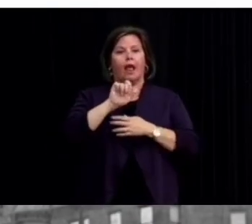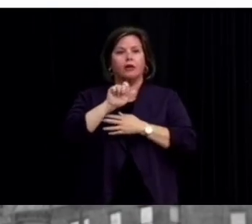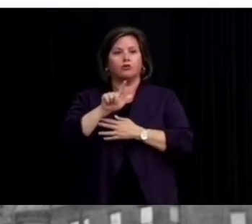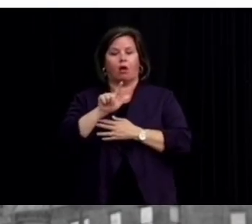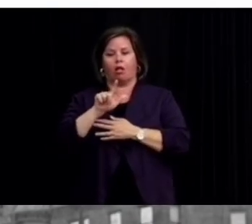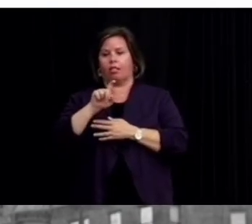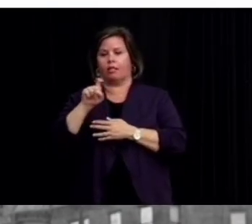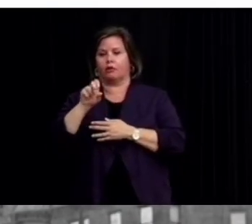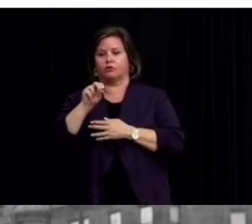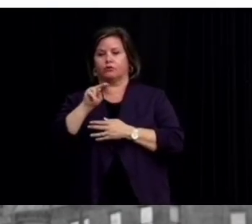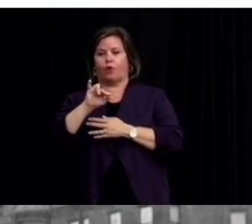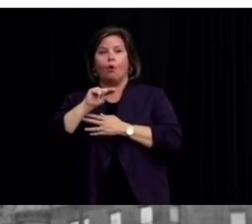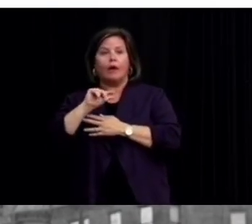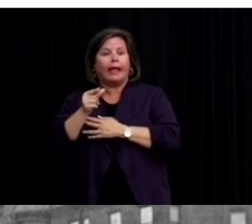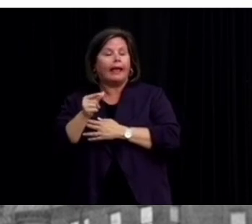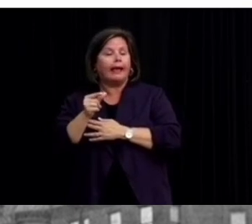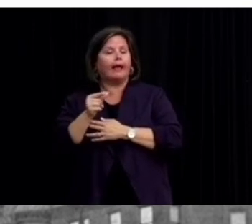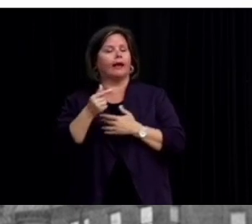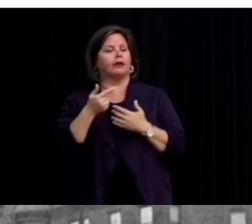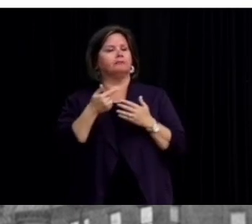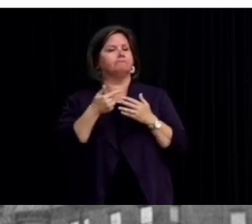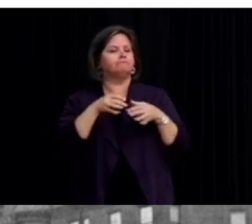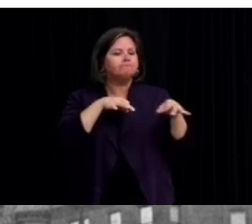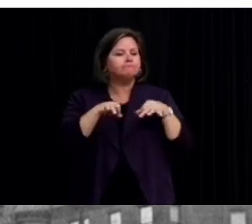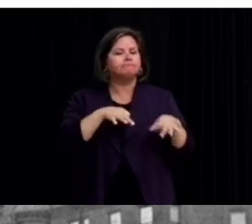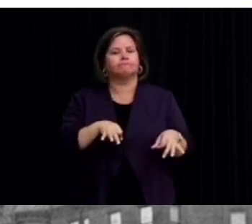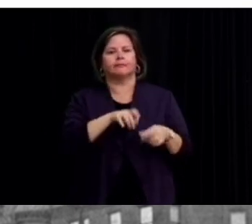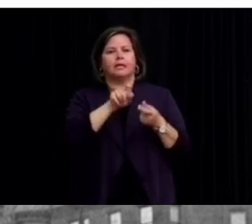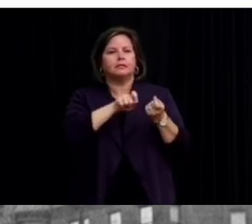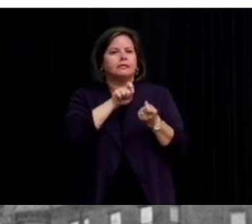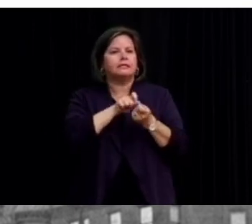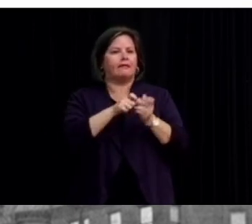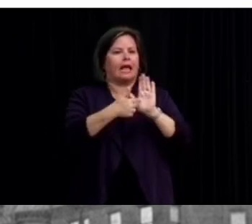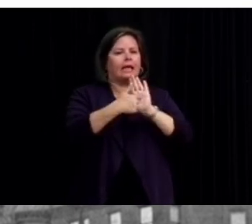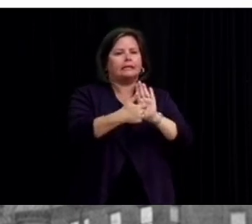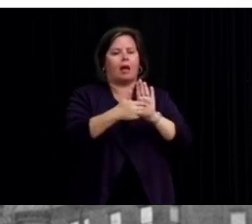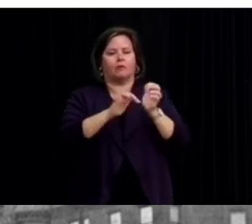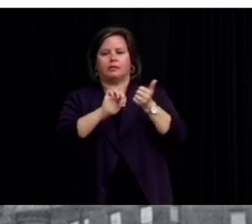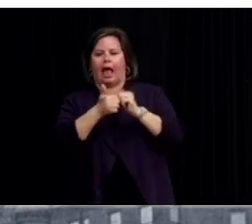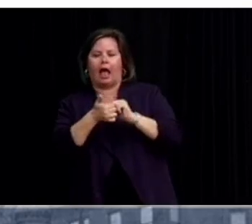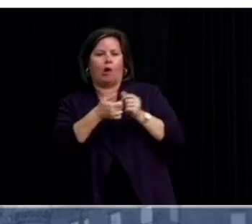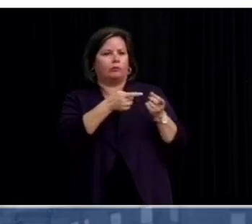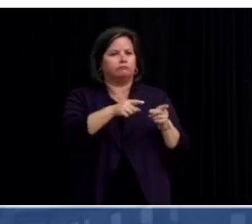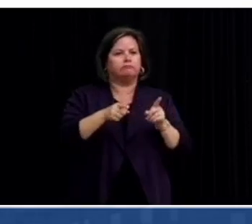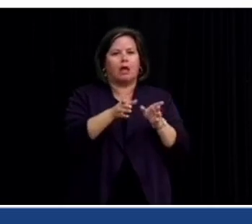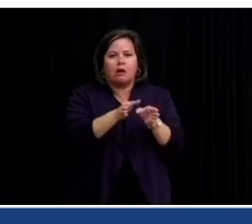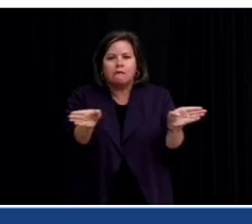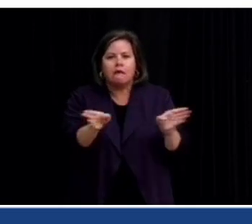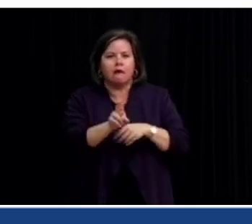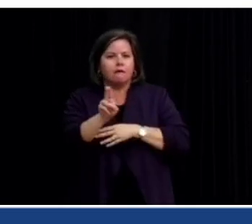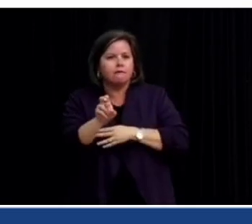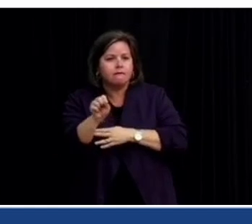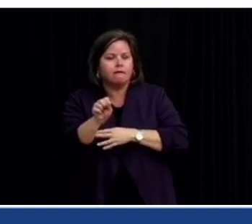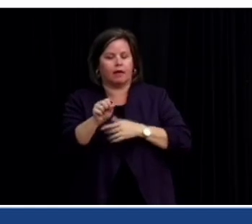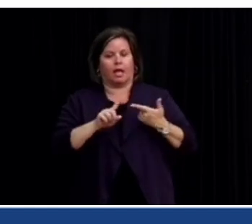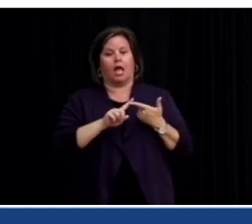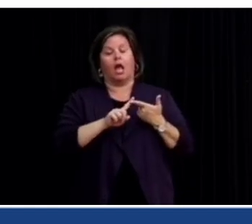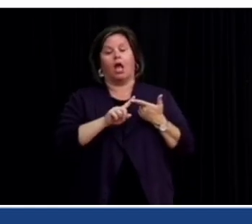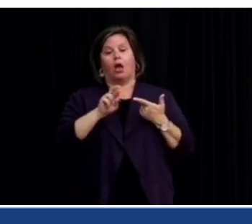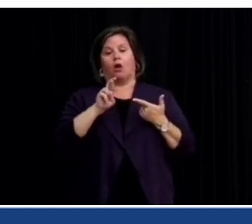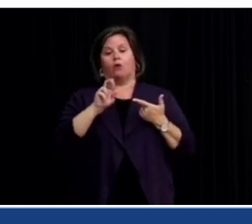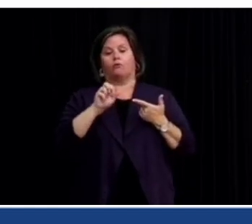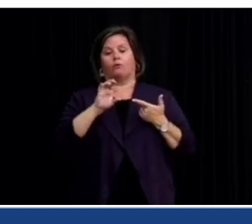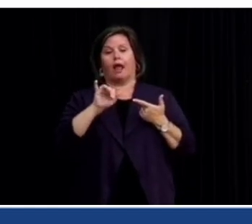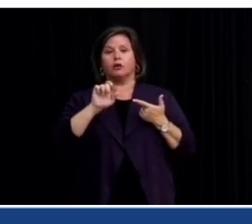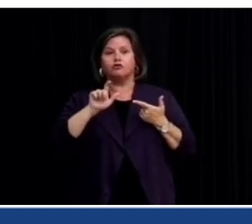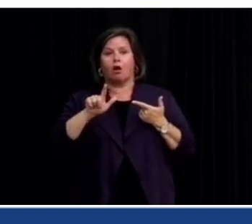provide specific examples of how this played out around the country. We talk about racial covenants. This is an example of